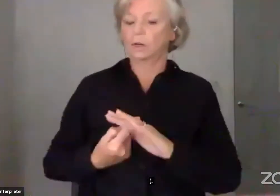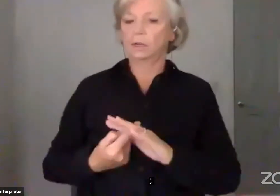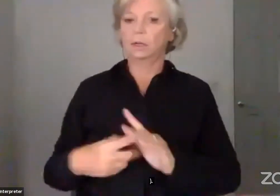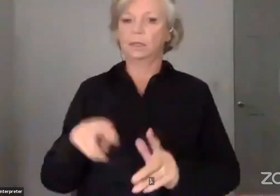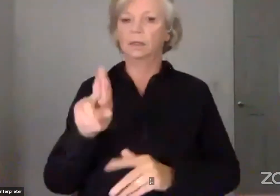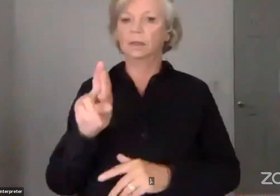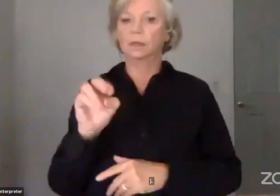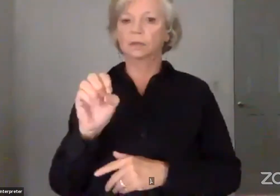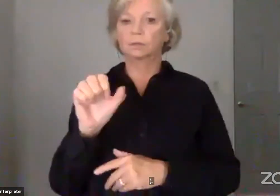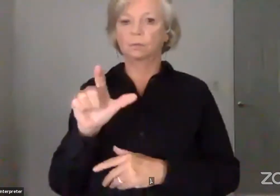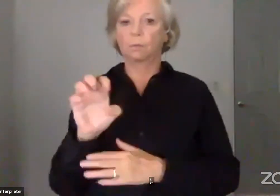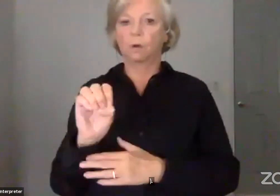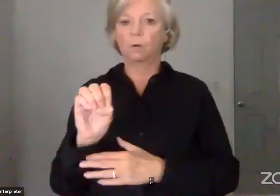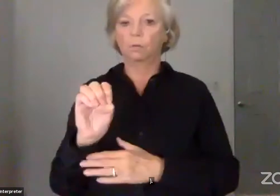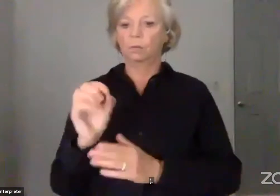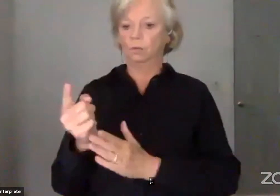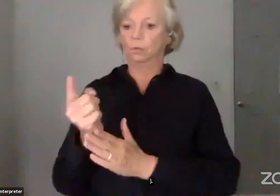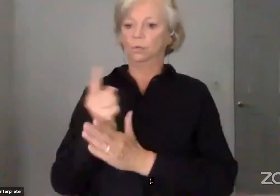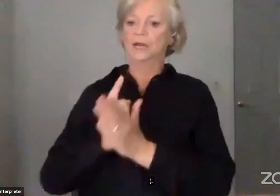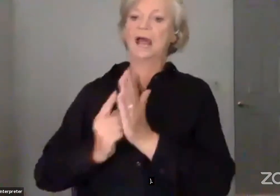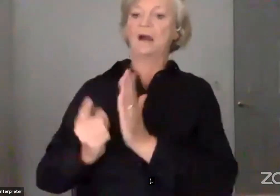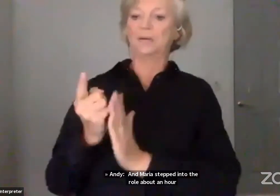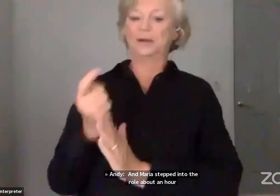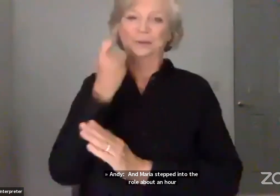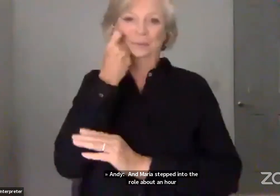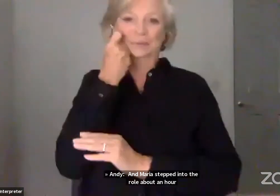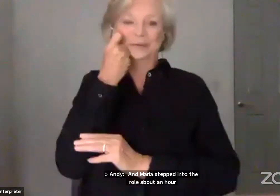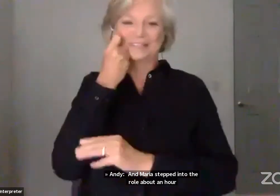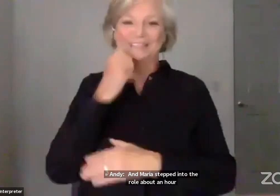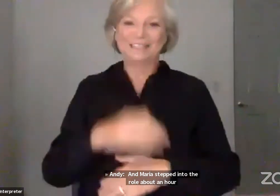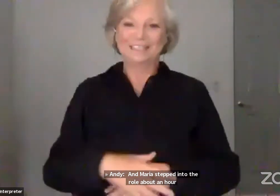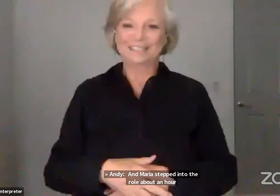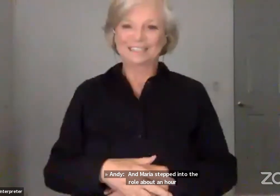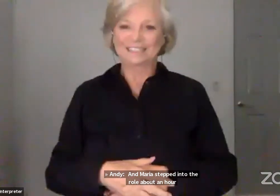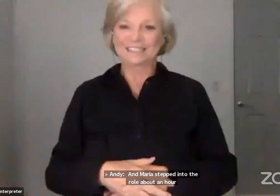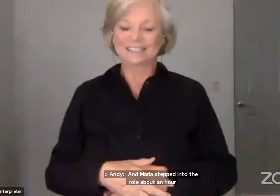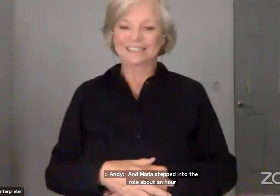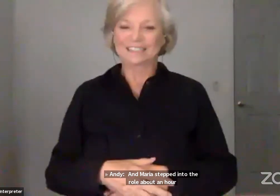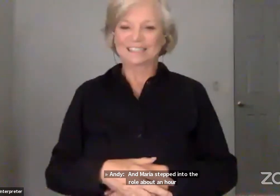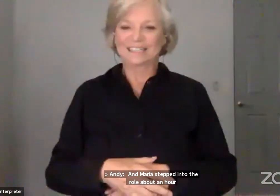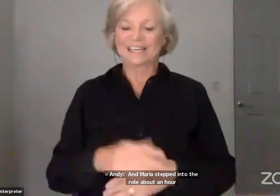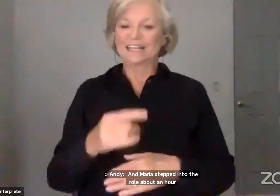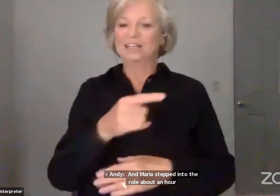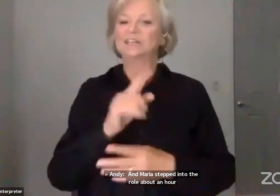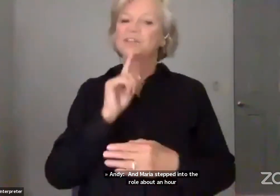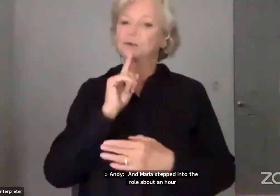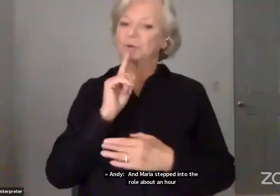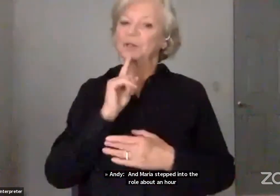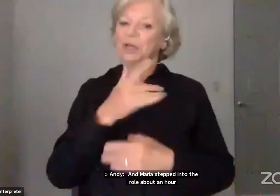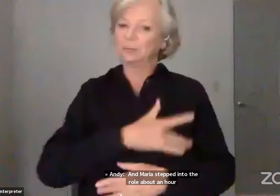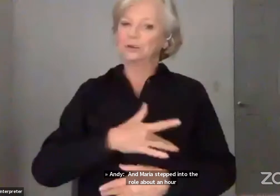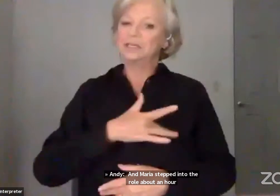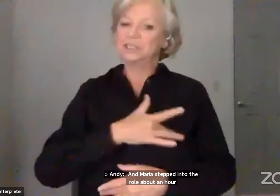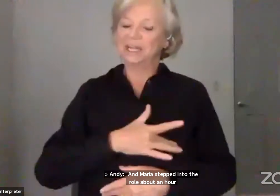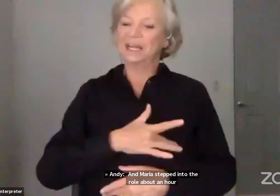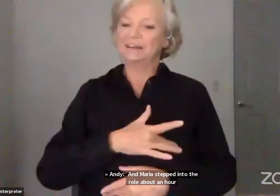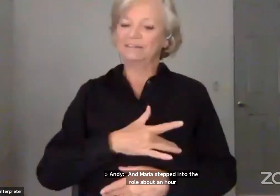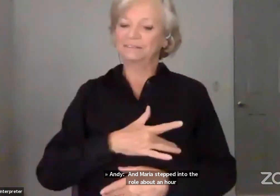about an hour ago. She's filling in. And so really, really appreciate her stepping up to do that.